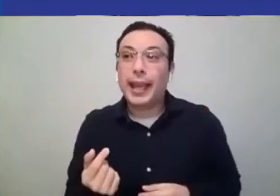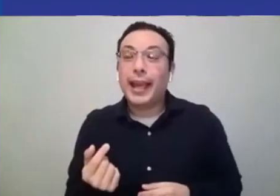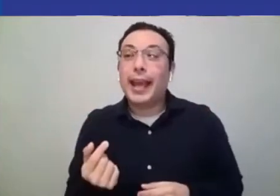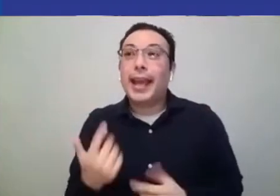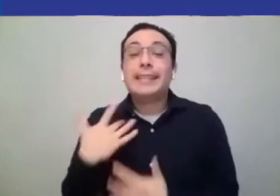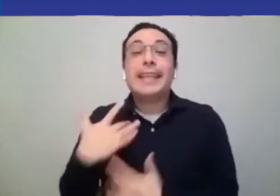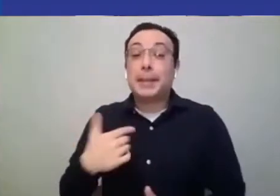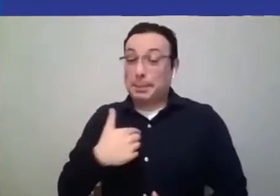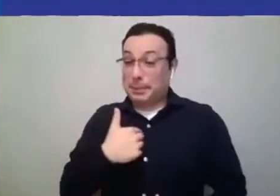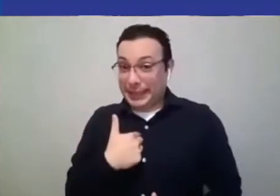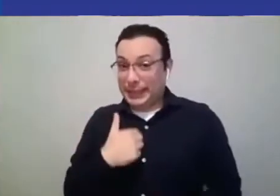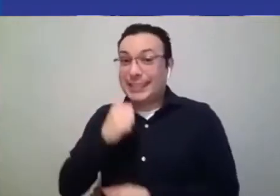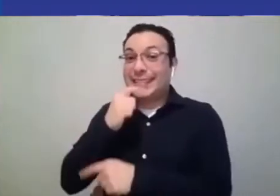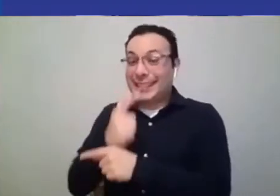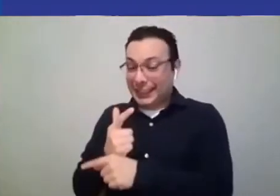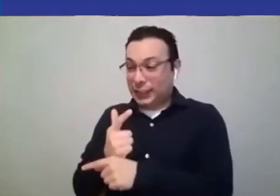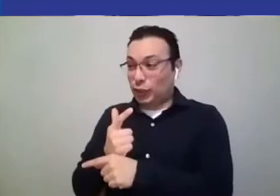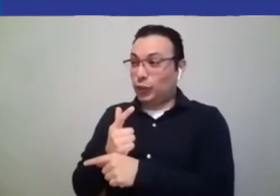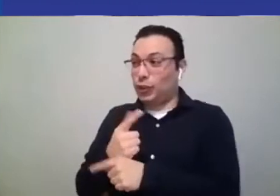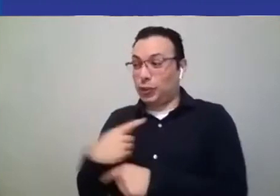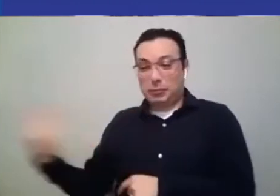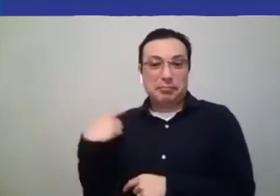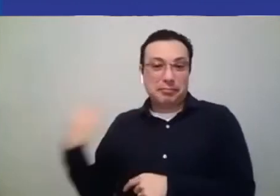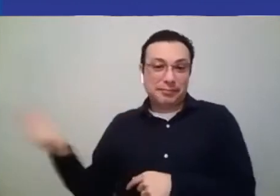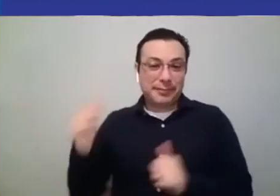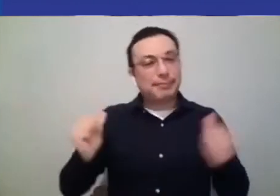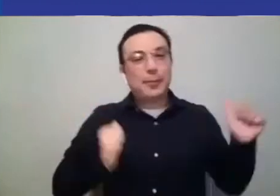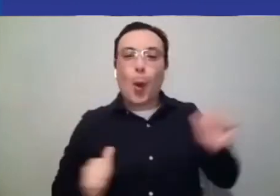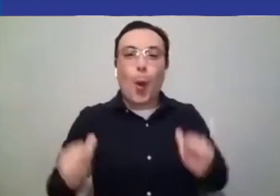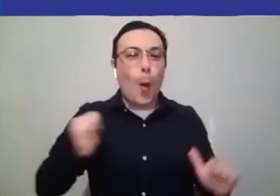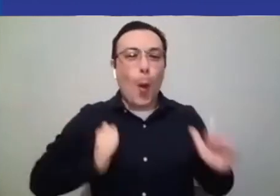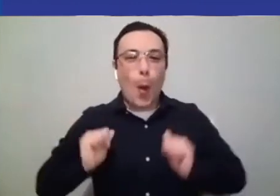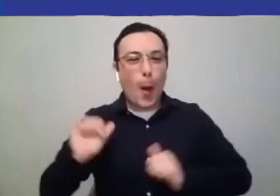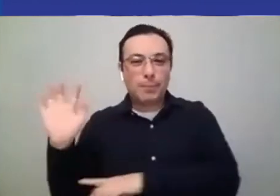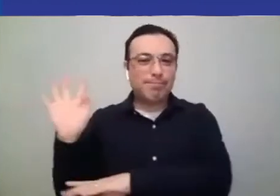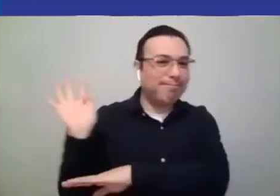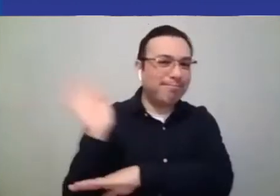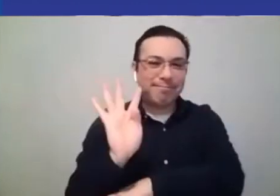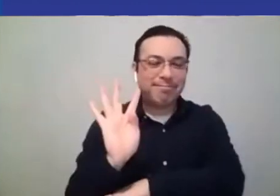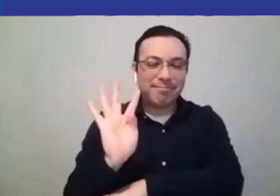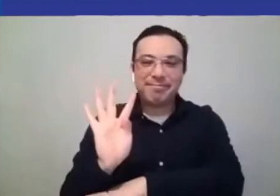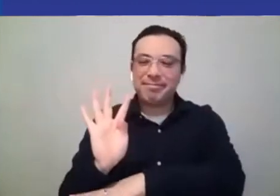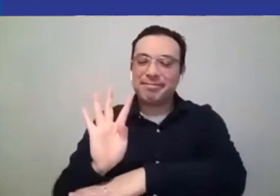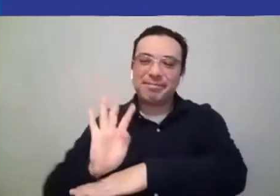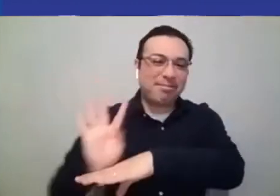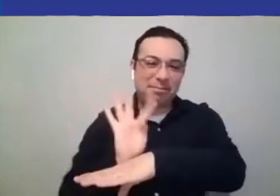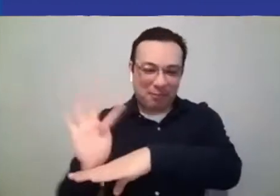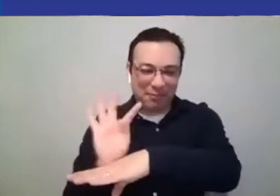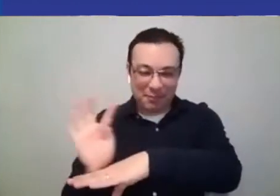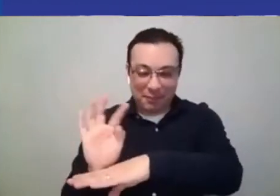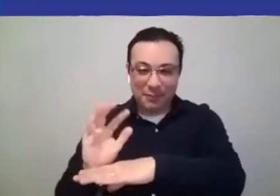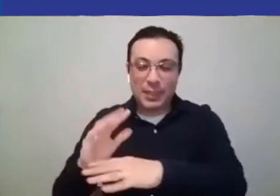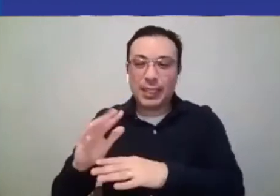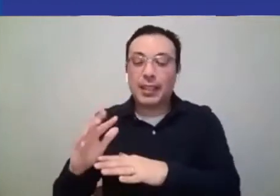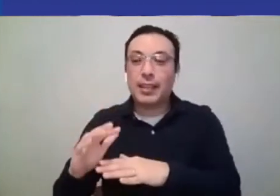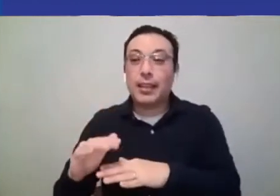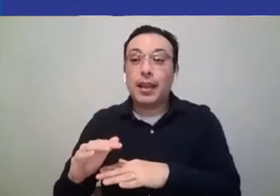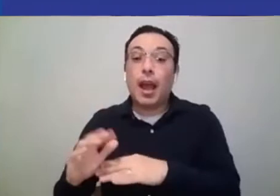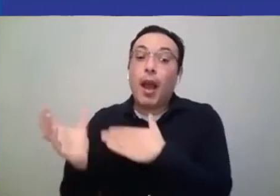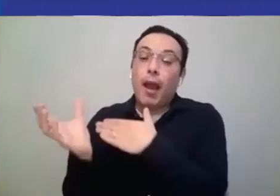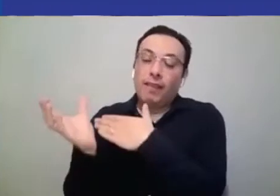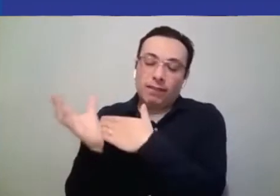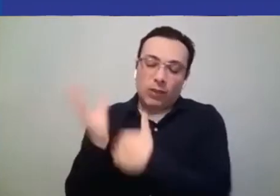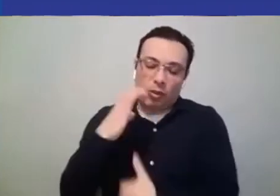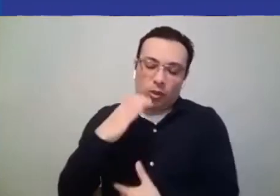you know, we would do some kind of performance a lot of times, and they're older, of course. And they would, you